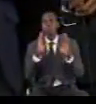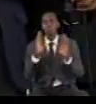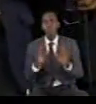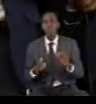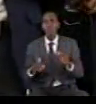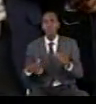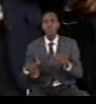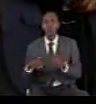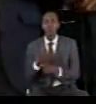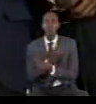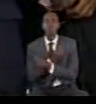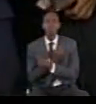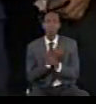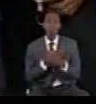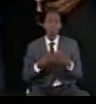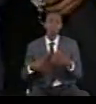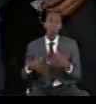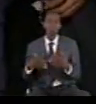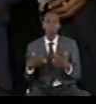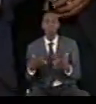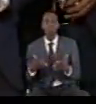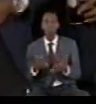my great liberator.